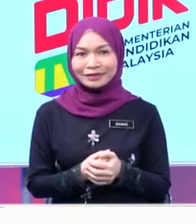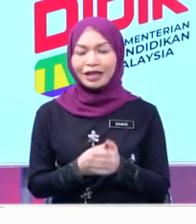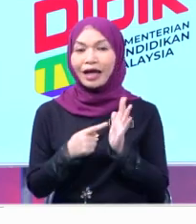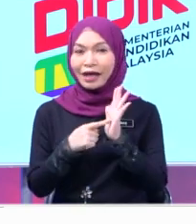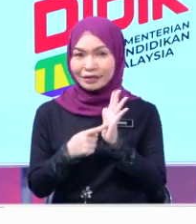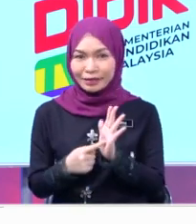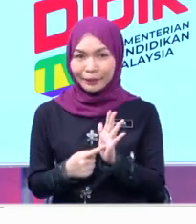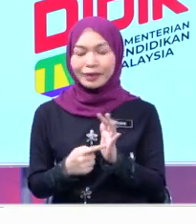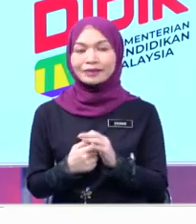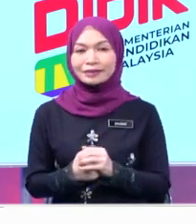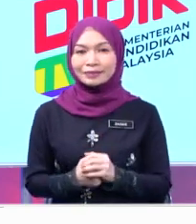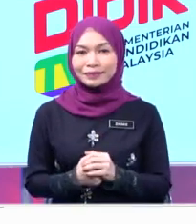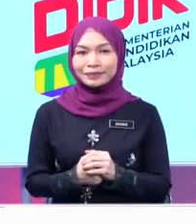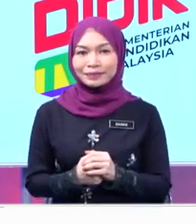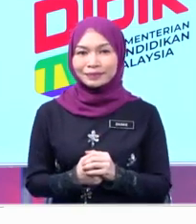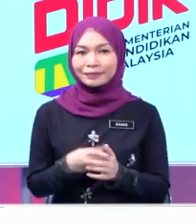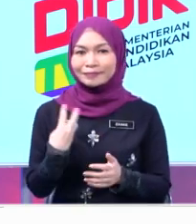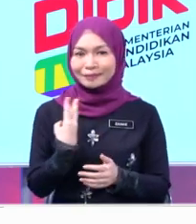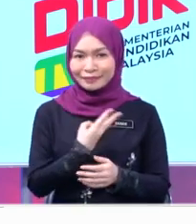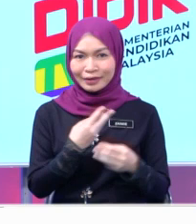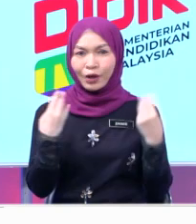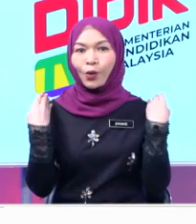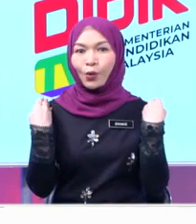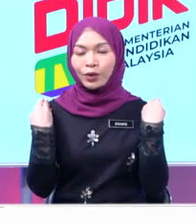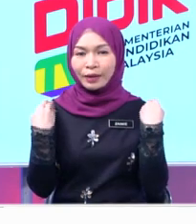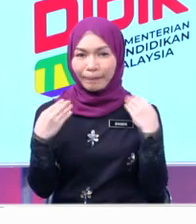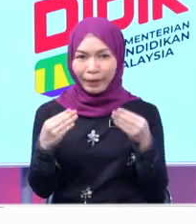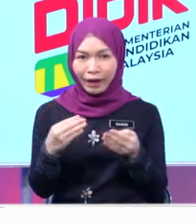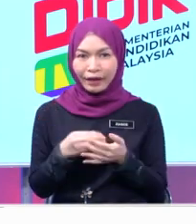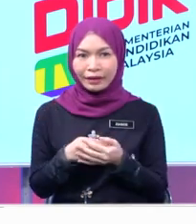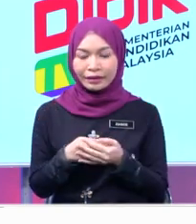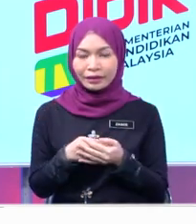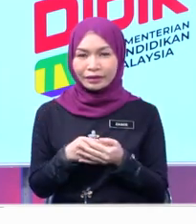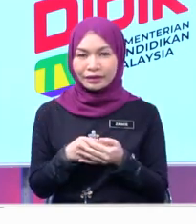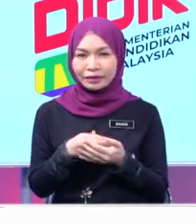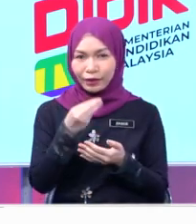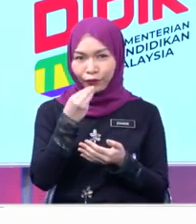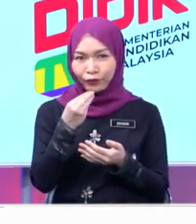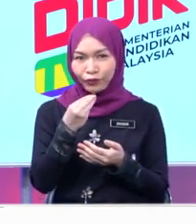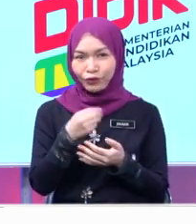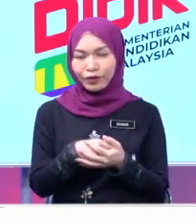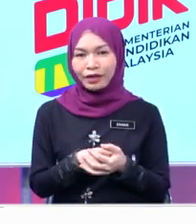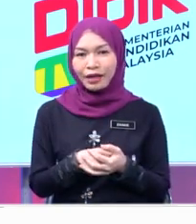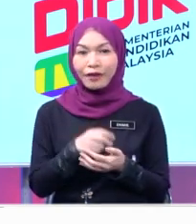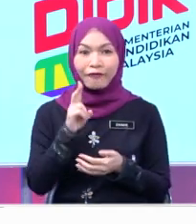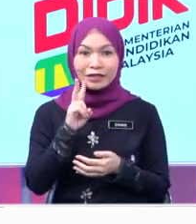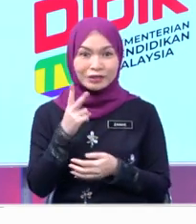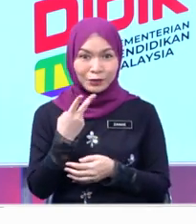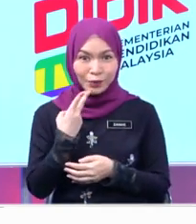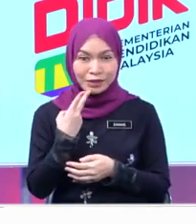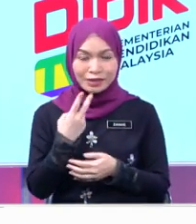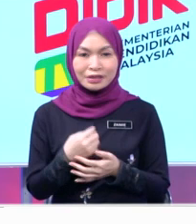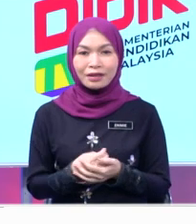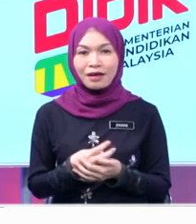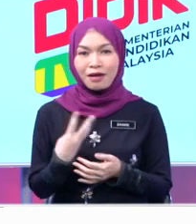example is we buy the groceries from the store, right? Like tomatoes, potatoes, right? We